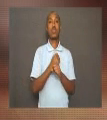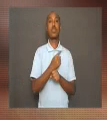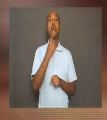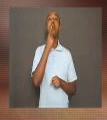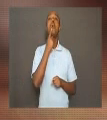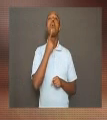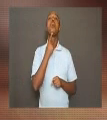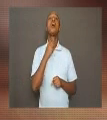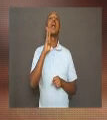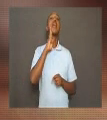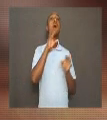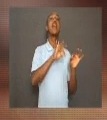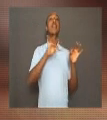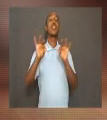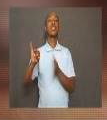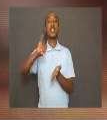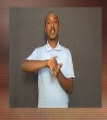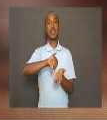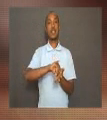oral rehydration salt.